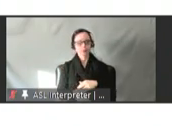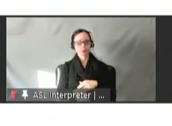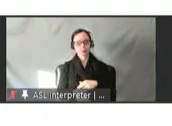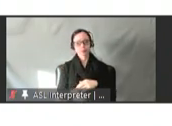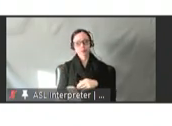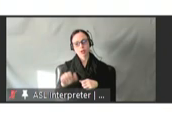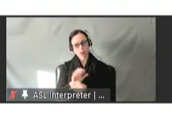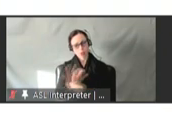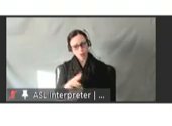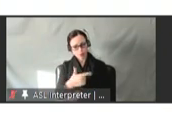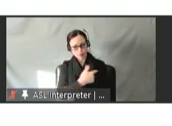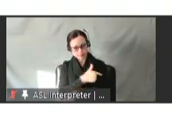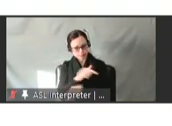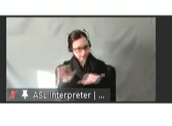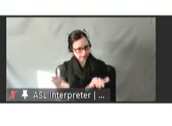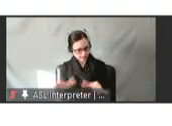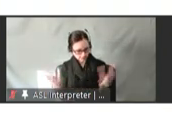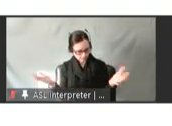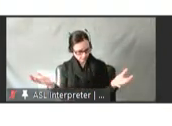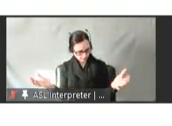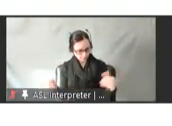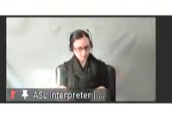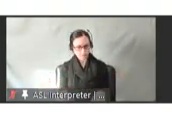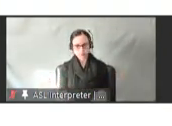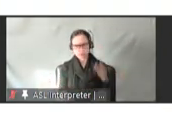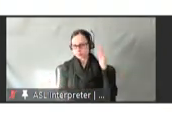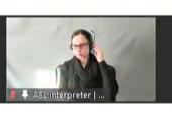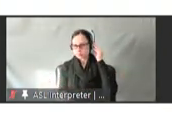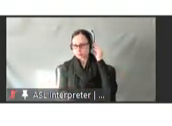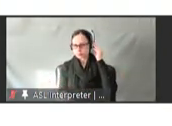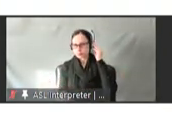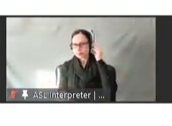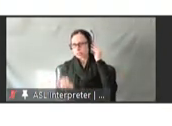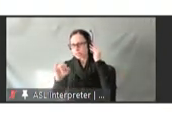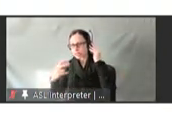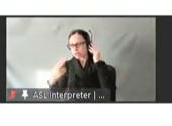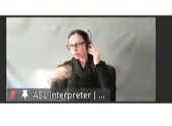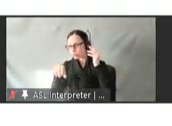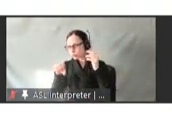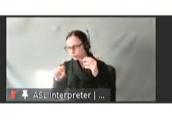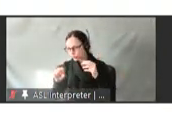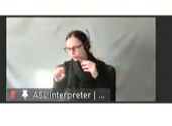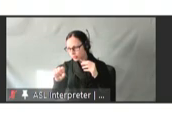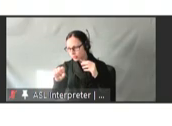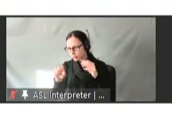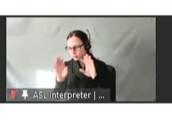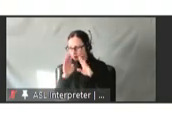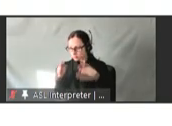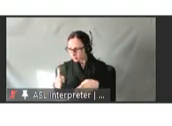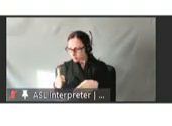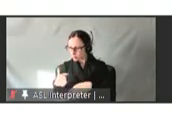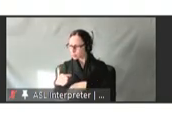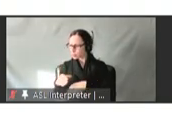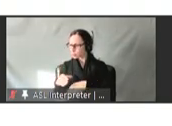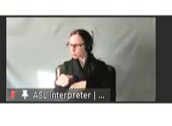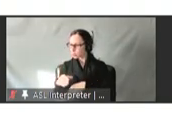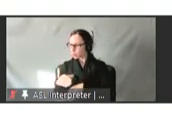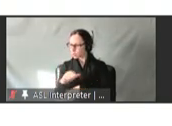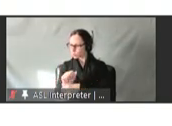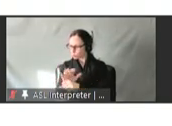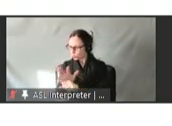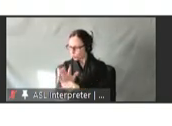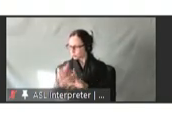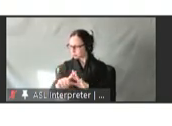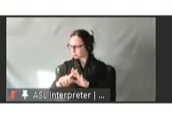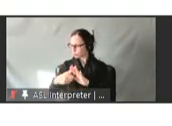COVID vaccine activities. The Indian Health Service continues to maintain our COVID vaccine task force that was initiated